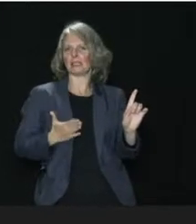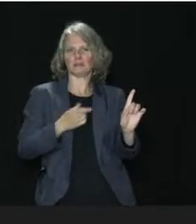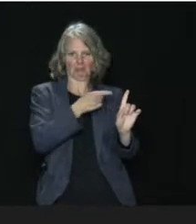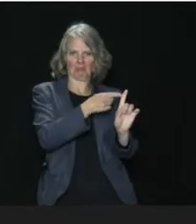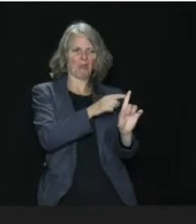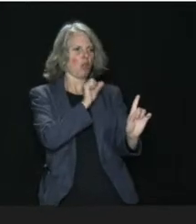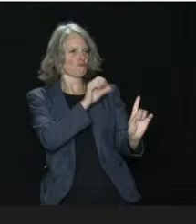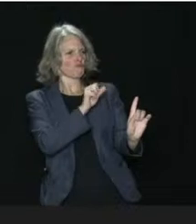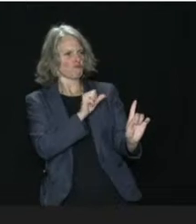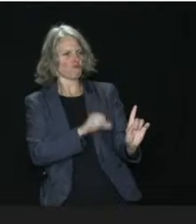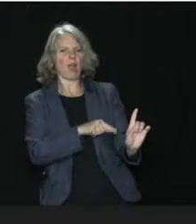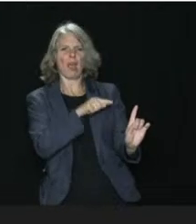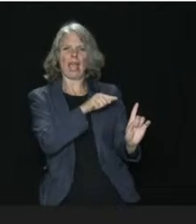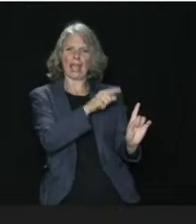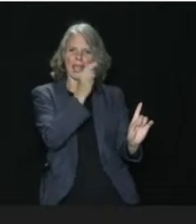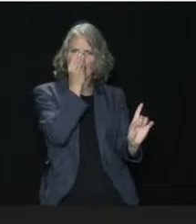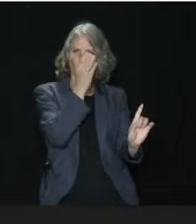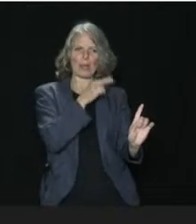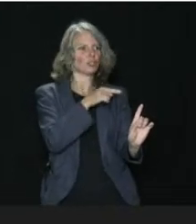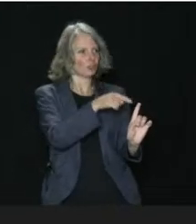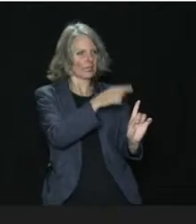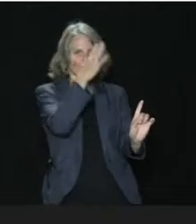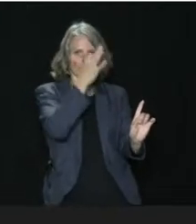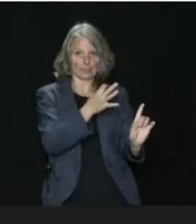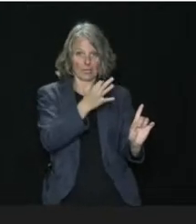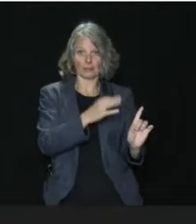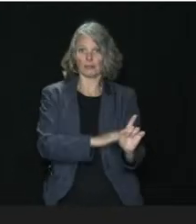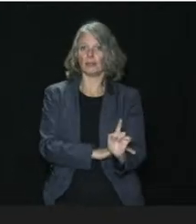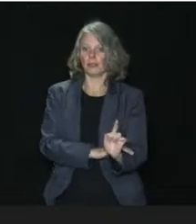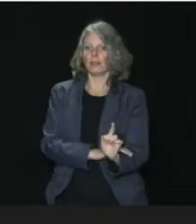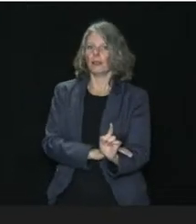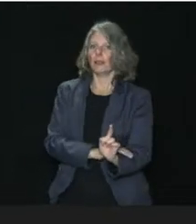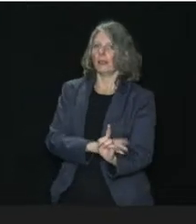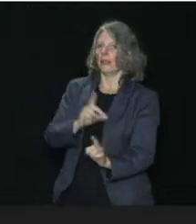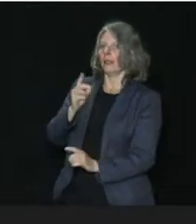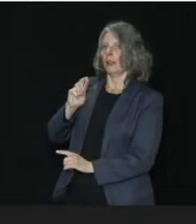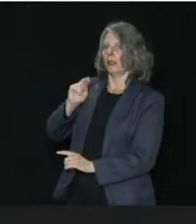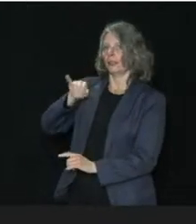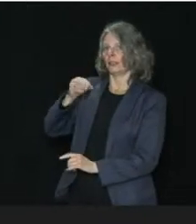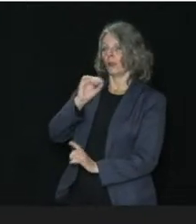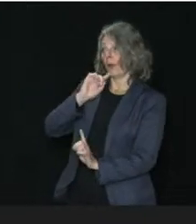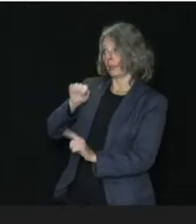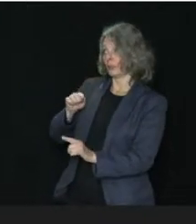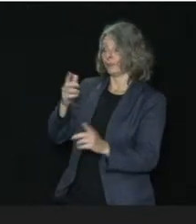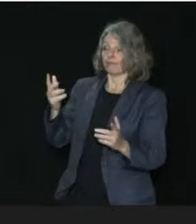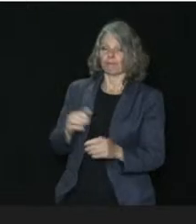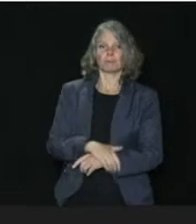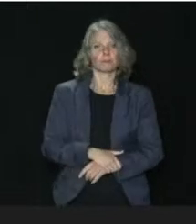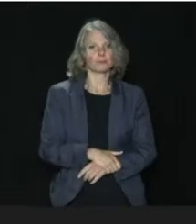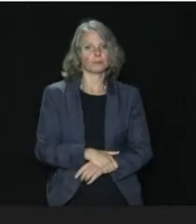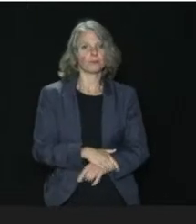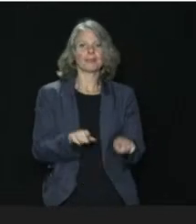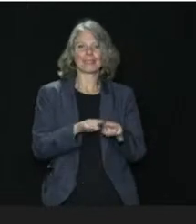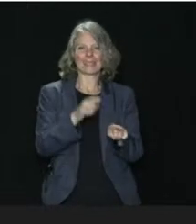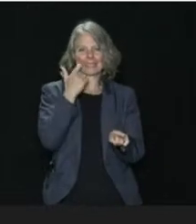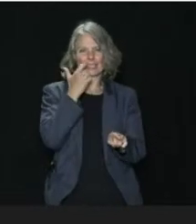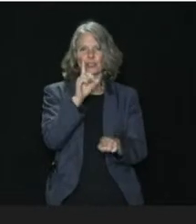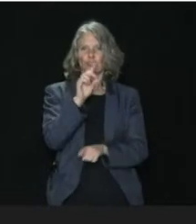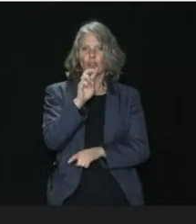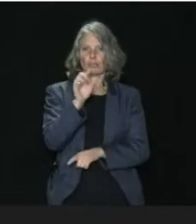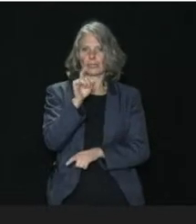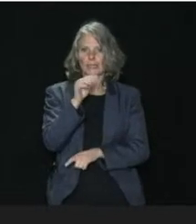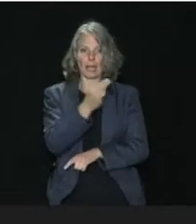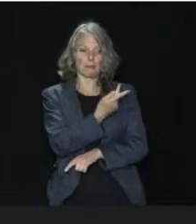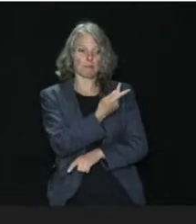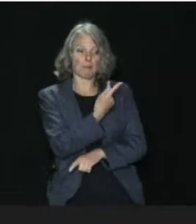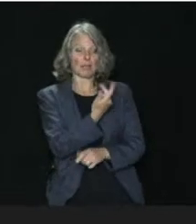The man in the street, as you know, as the people you're talking to today. Answer: yes. Well, as Dr. Tam and I